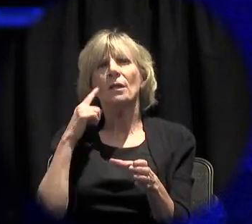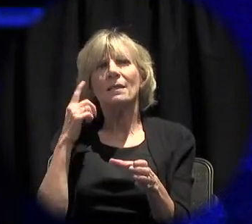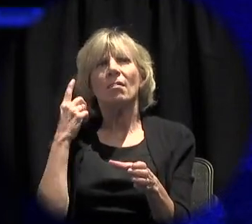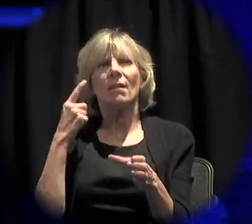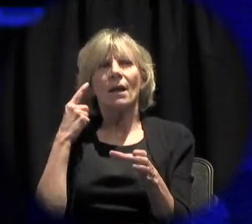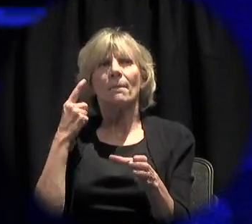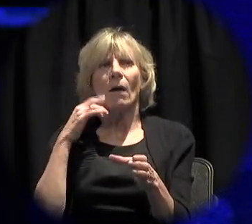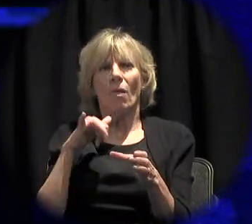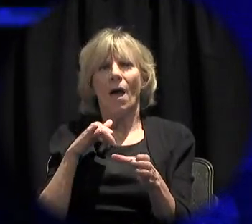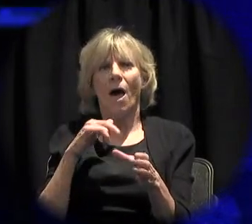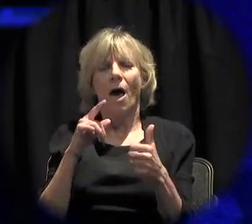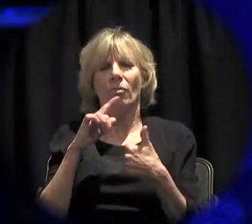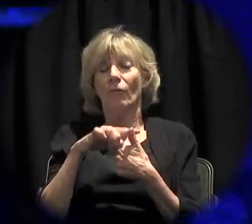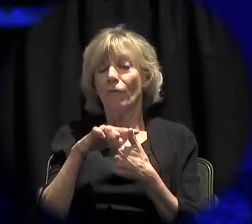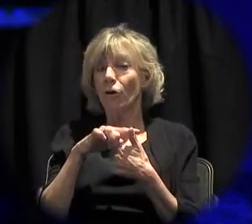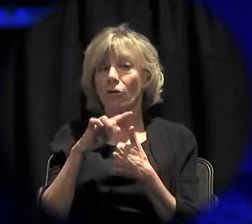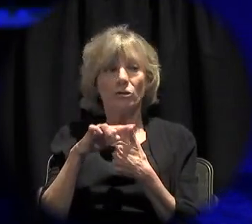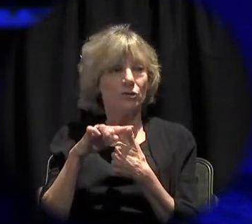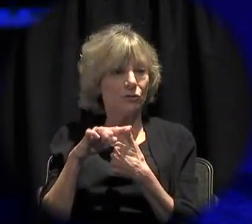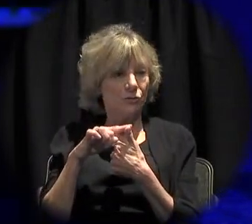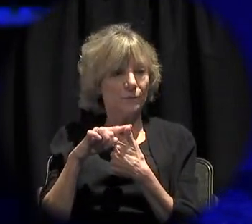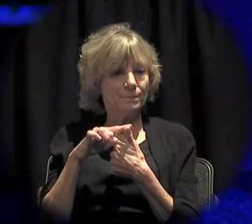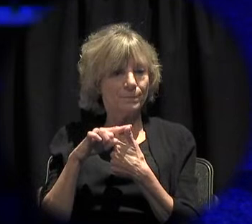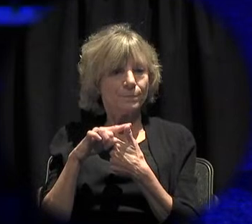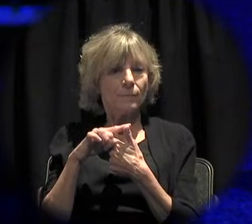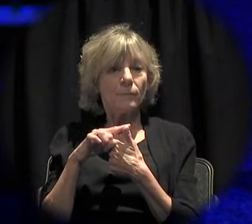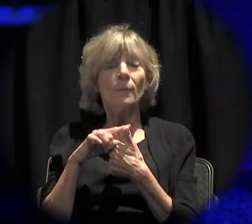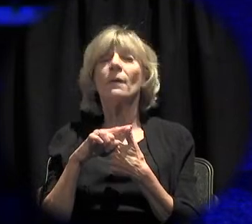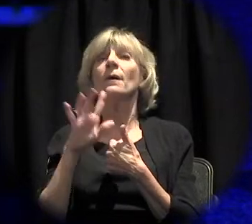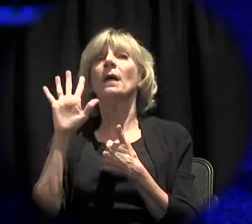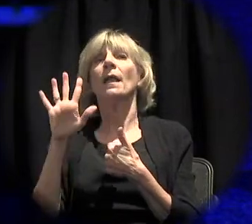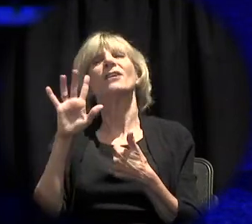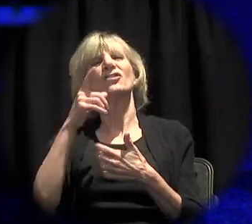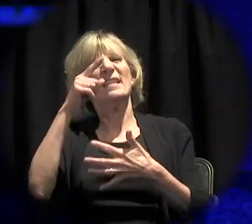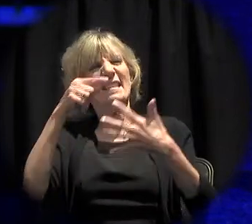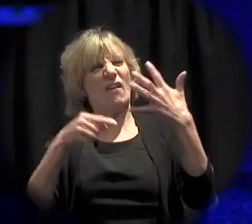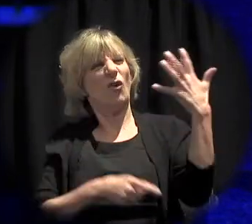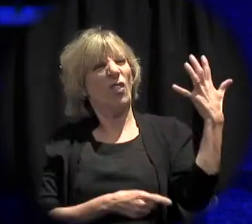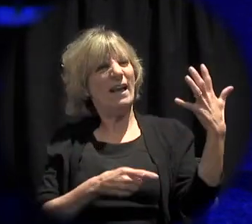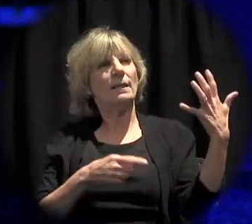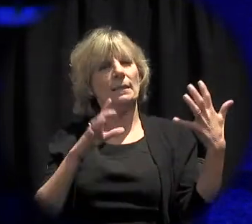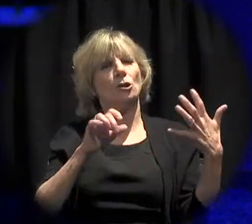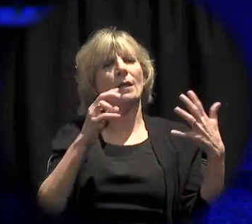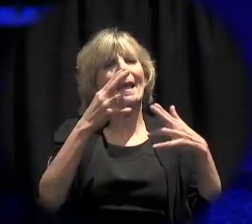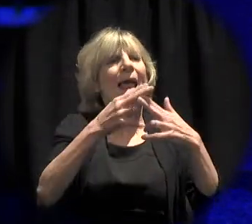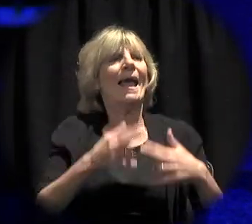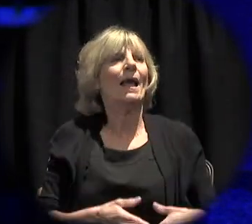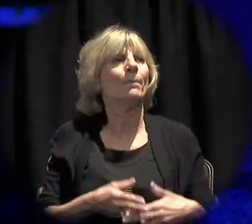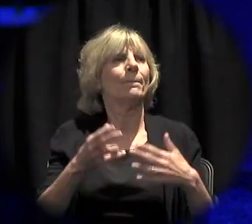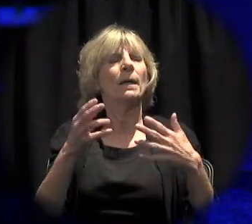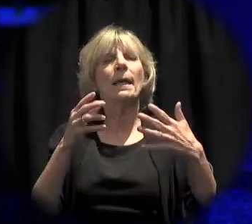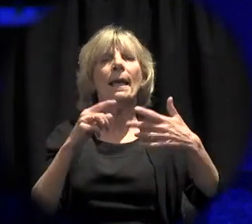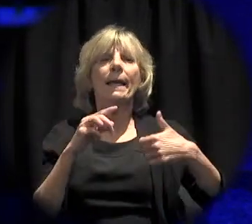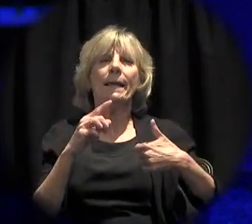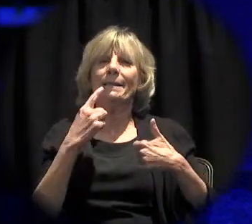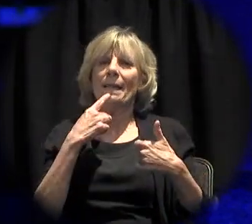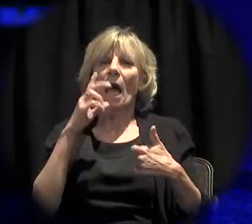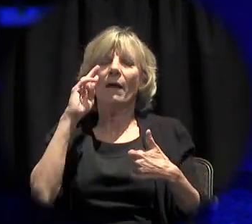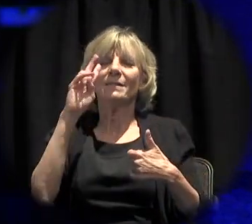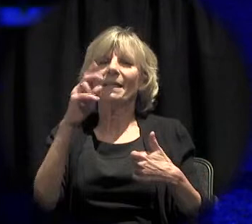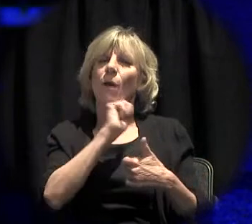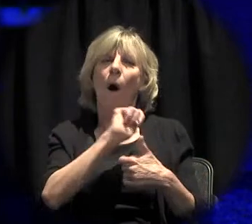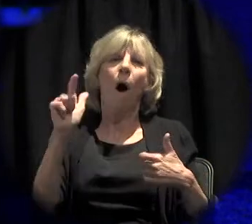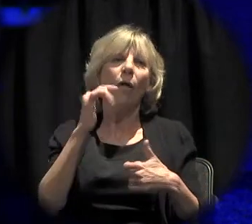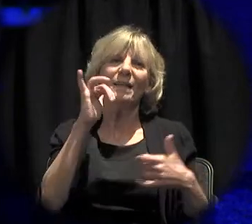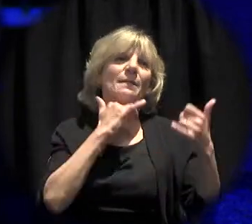The first one, and by the way, I have seen every one of these at some point in my parenting career, I'm sad to say. But probably